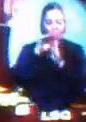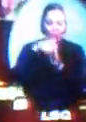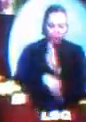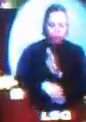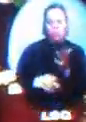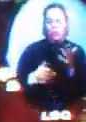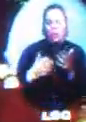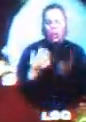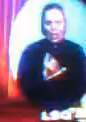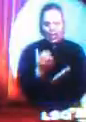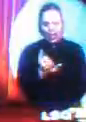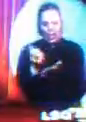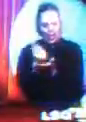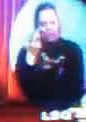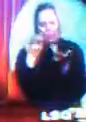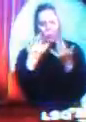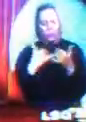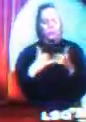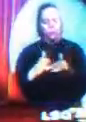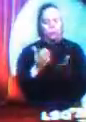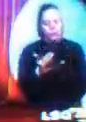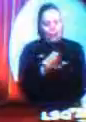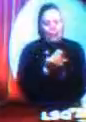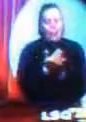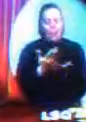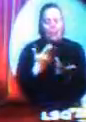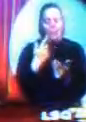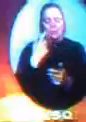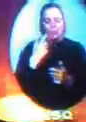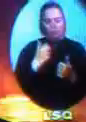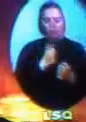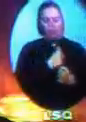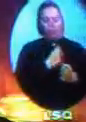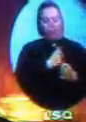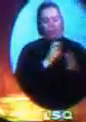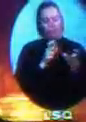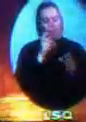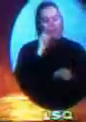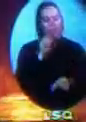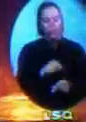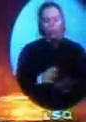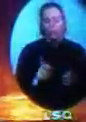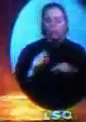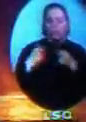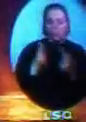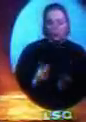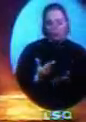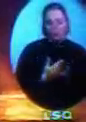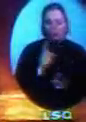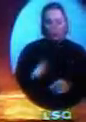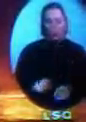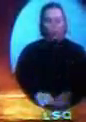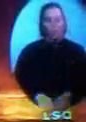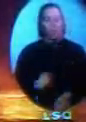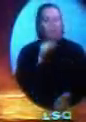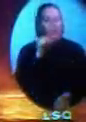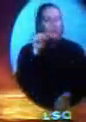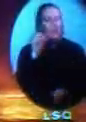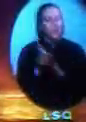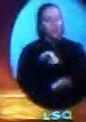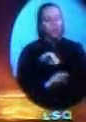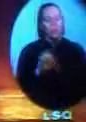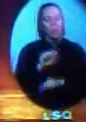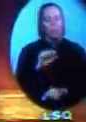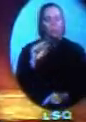The honourable member for Mississauga Streetsville. Mr. Speaker, yesterday government officials explained that the Industry